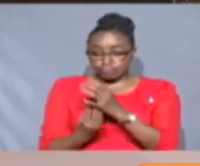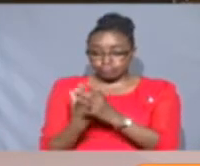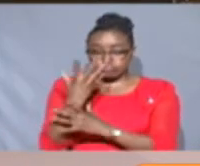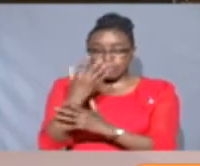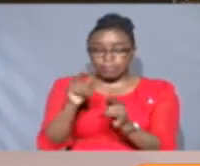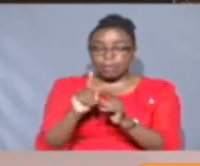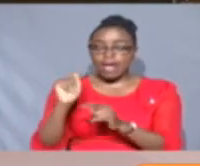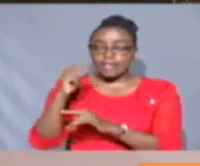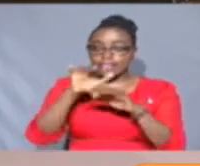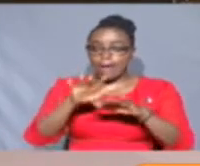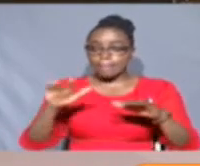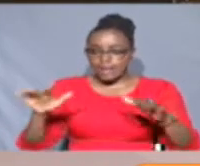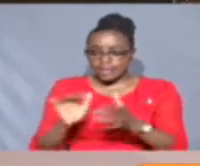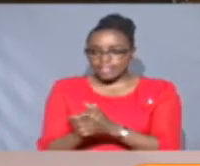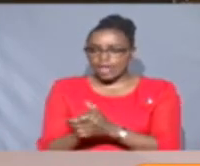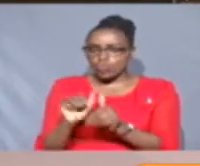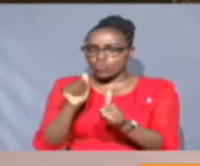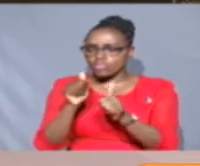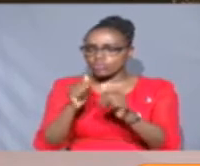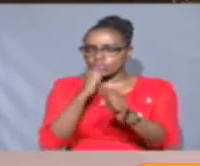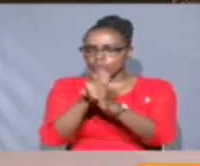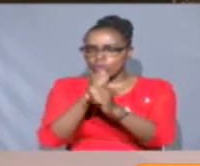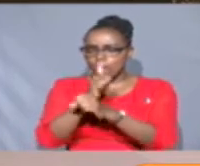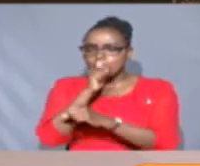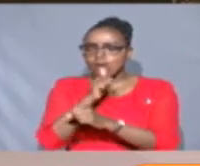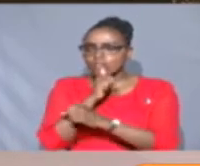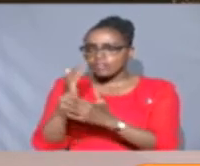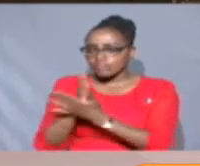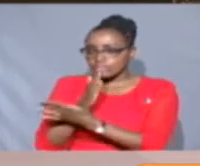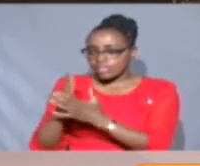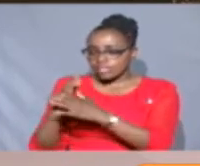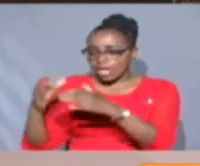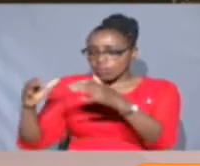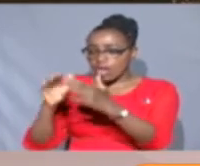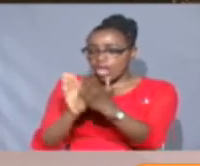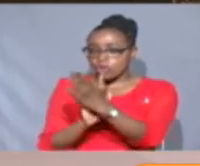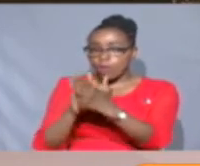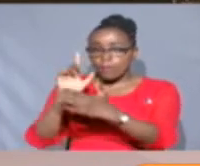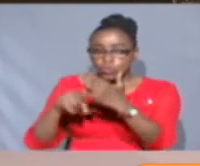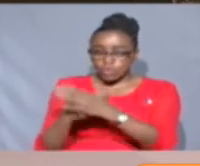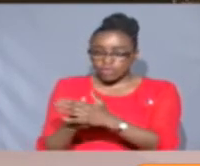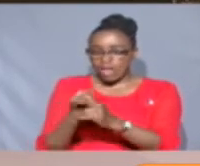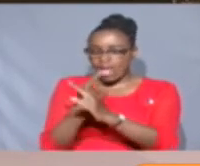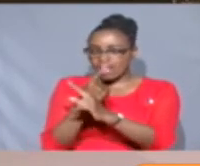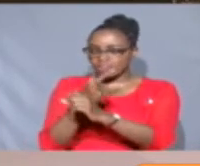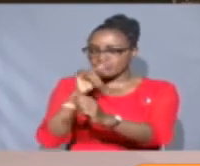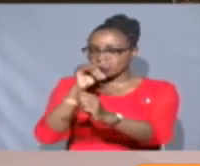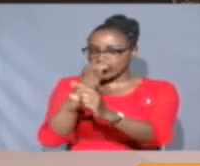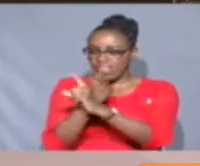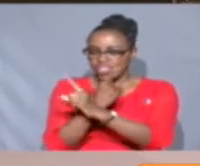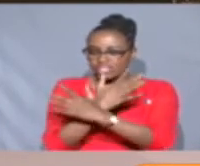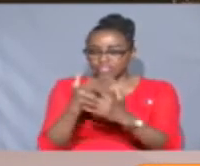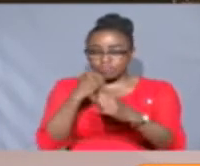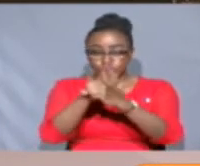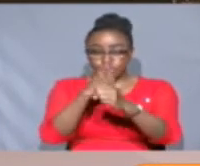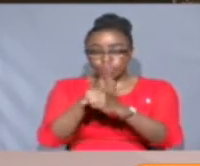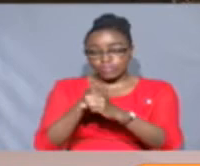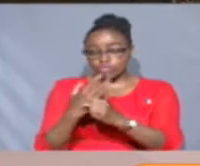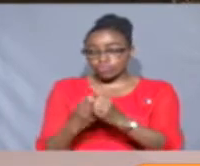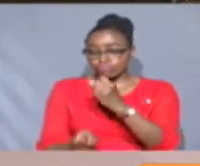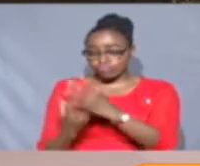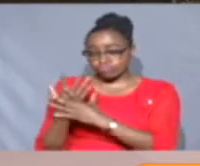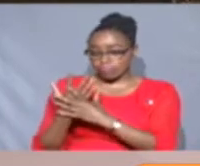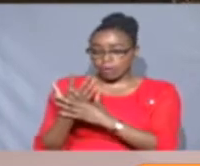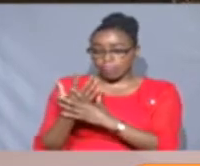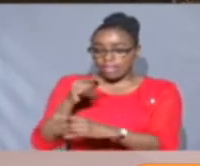Kenya Markets Trust, an organization working with private sector farms, which is now recommending a raft of measures to unlock the sector's potential, as